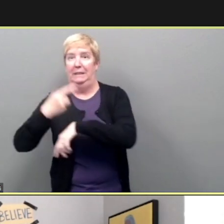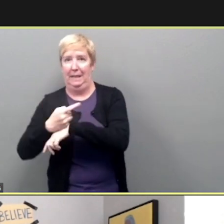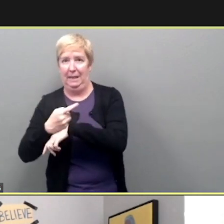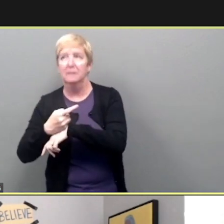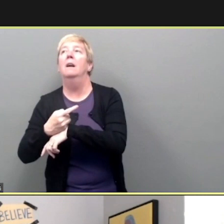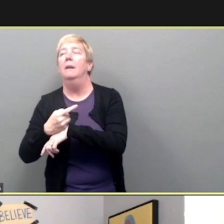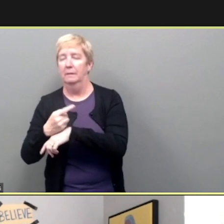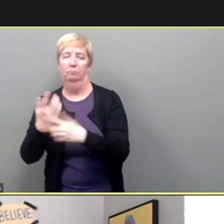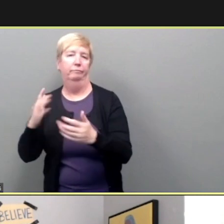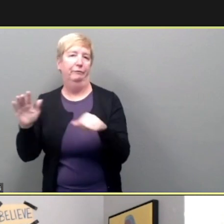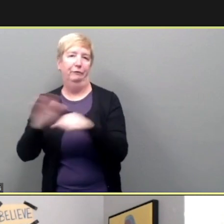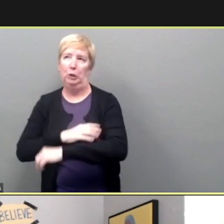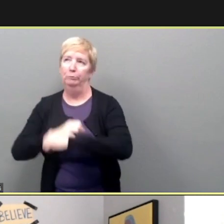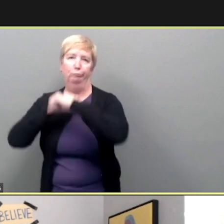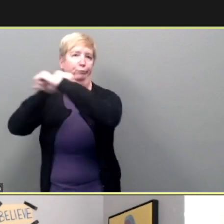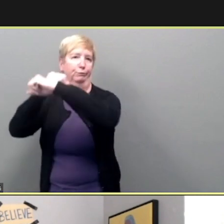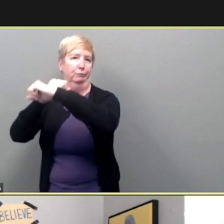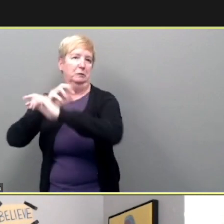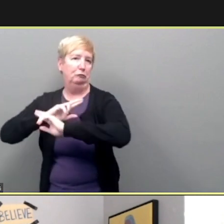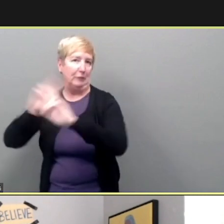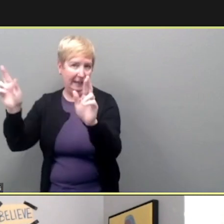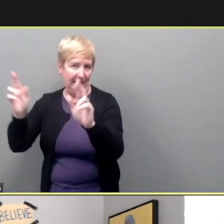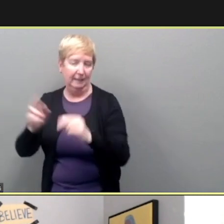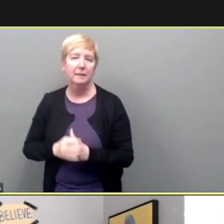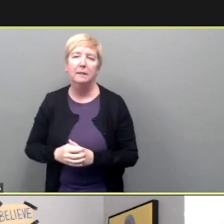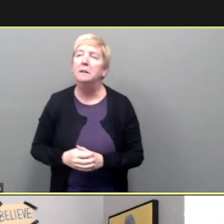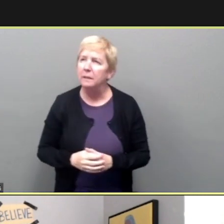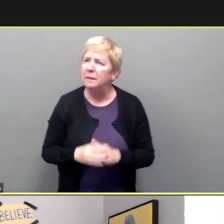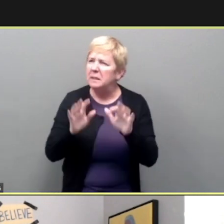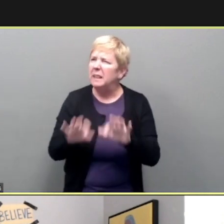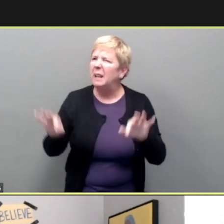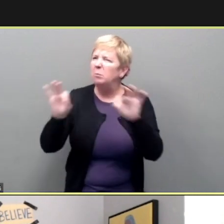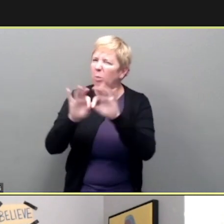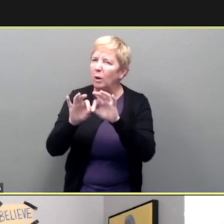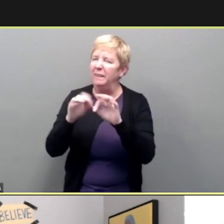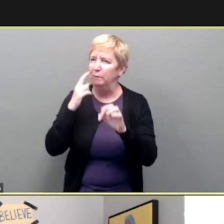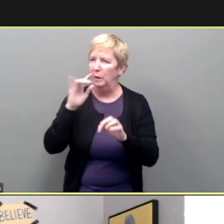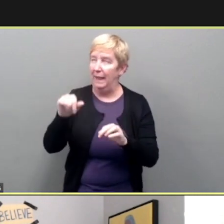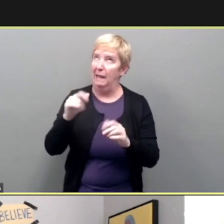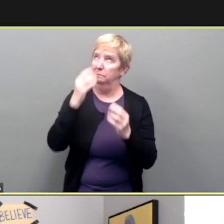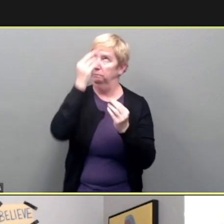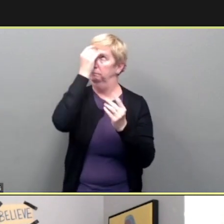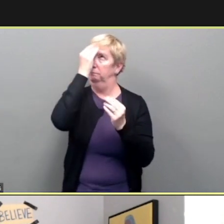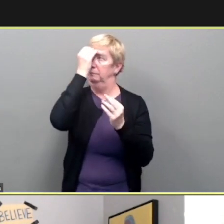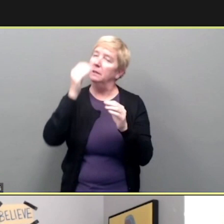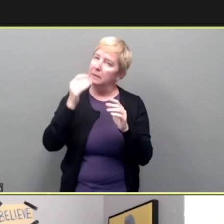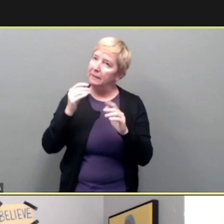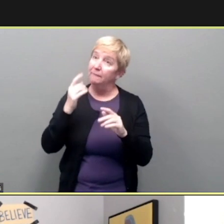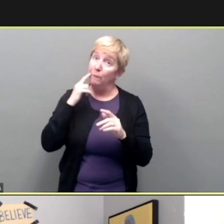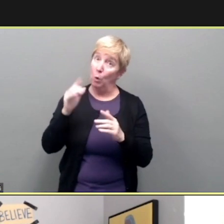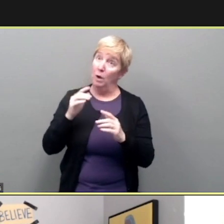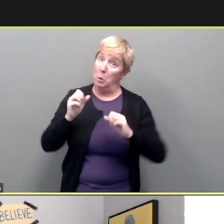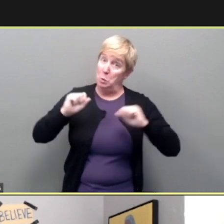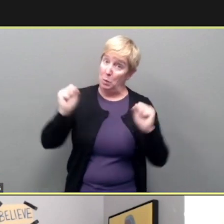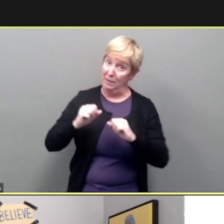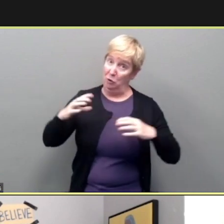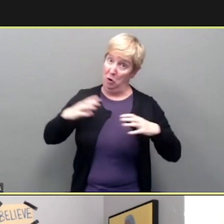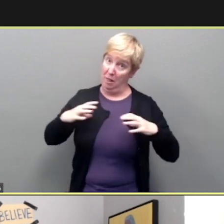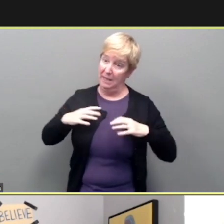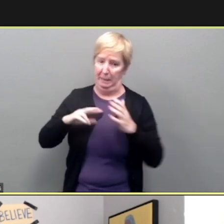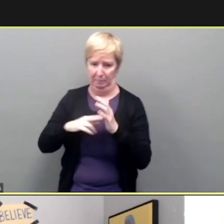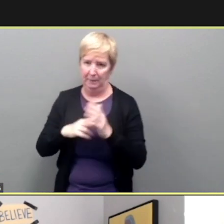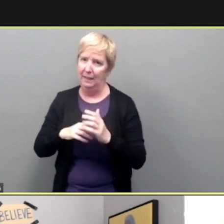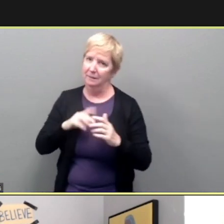then you will be fully vaccinated. So that might be important for the winter holidays. Get your first shot as soon as they can so they can be protected